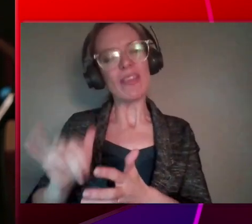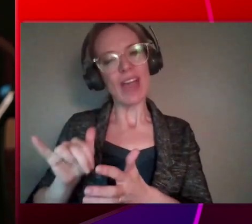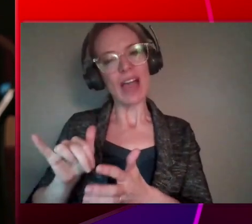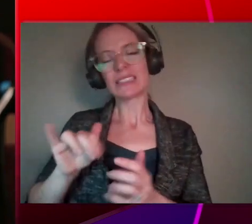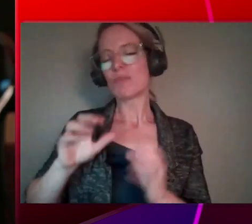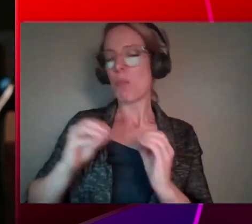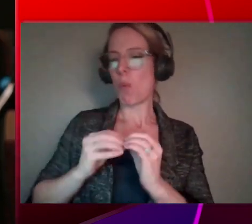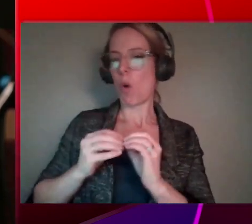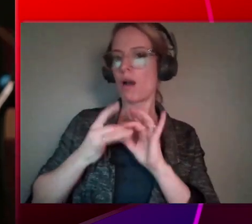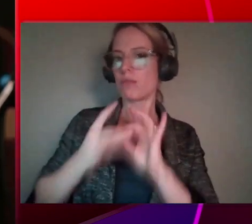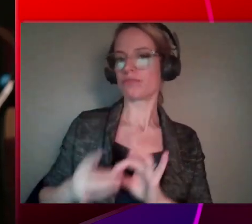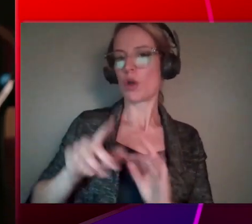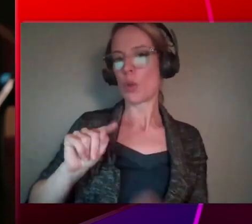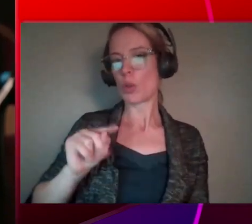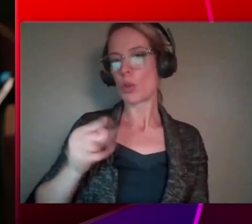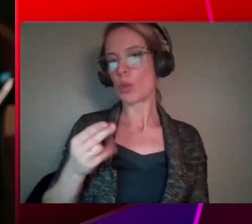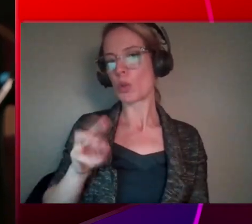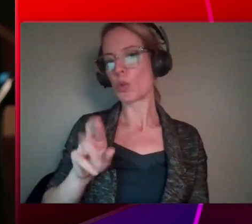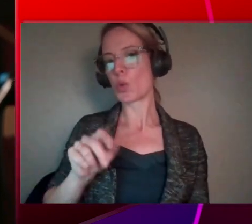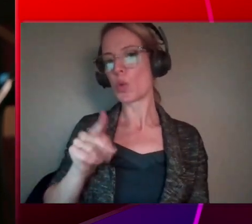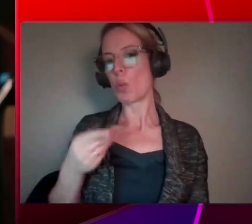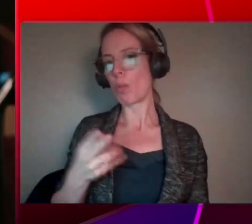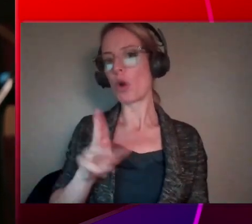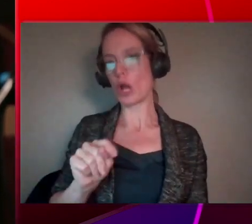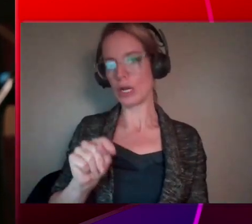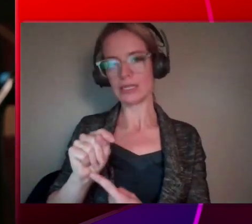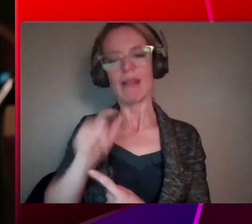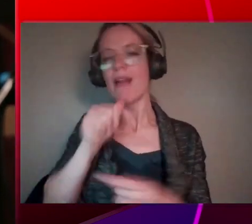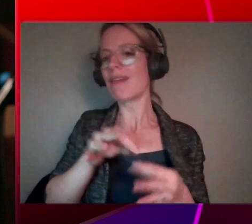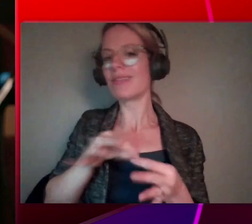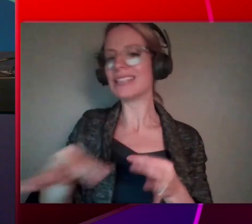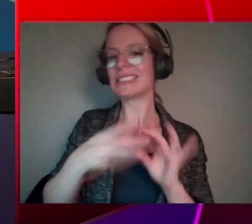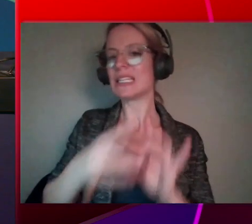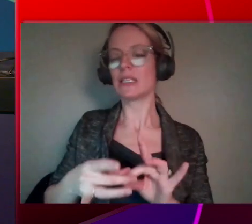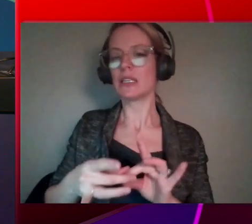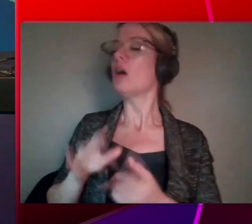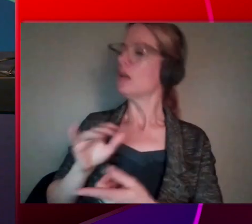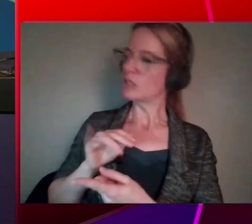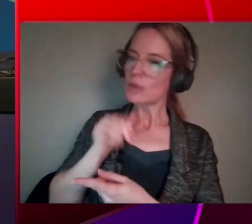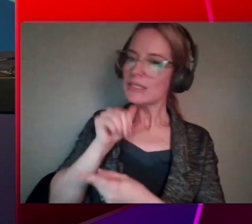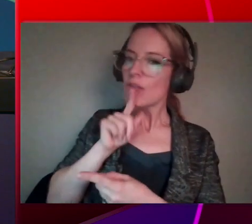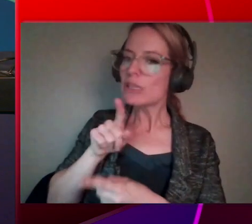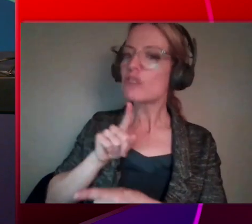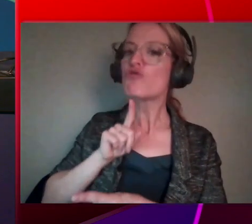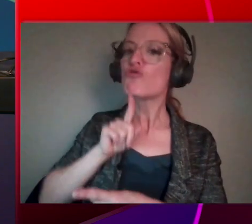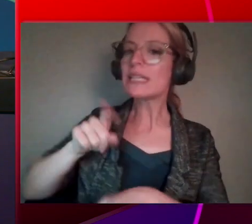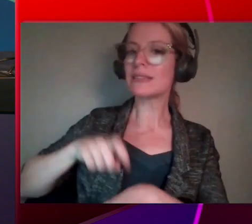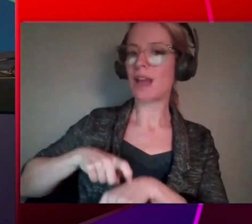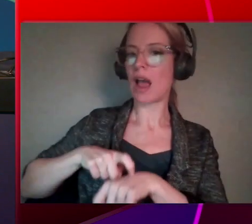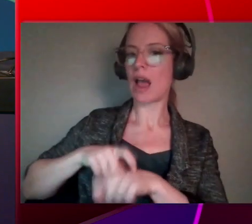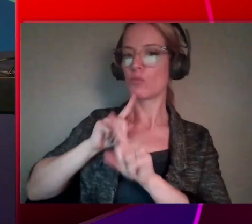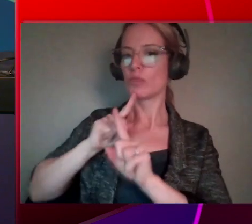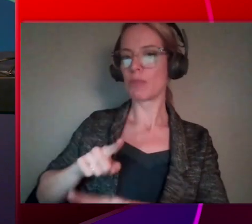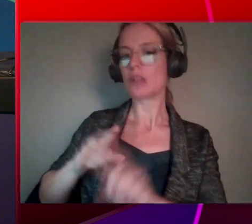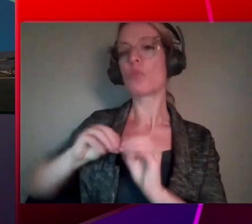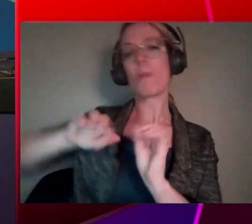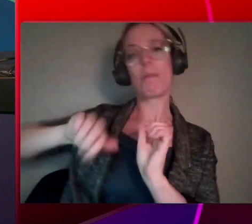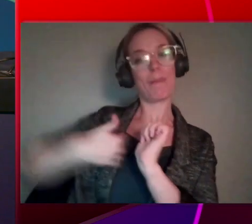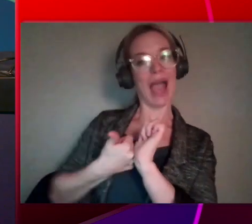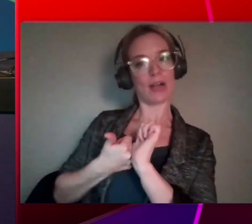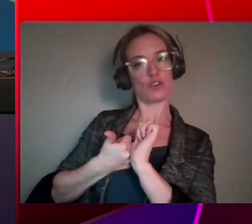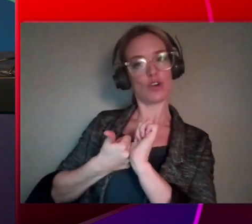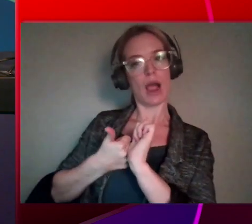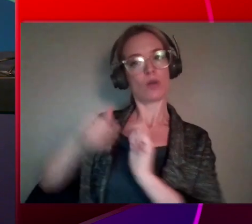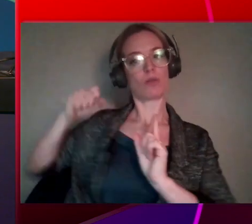than latency-oriented. So it's not necessarily real-time response. It's something that kicks off in the background. That's right. So if I were to